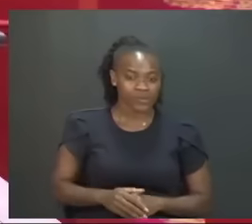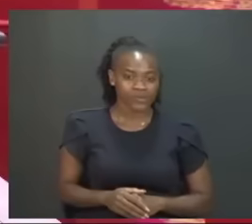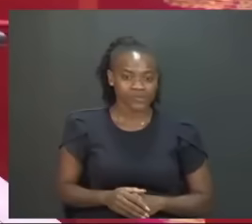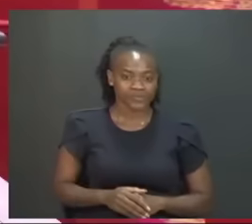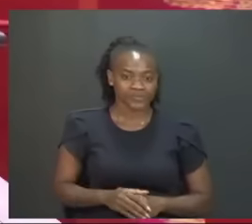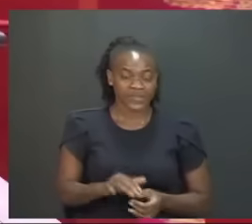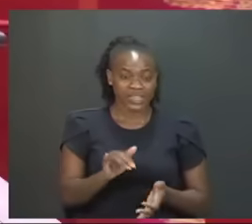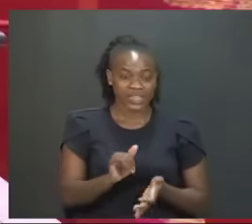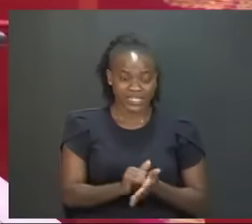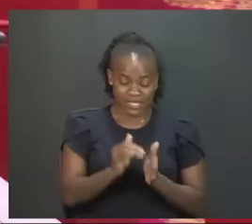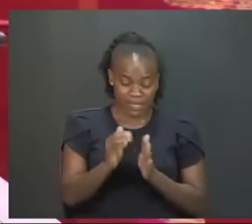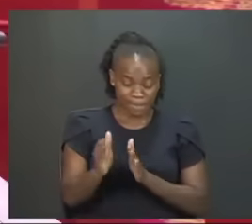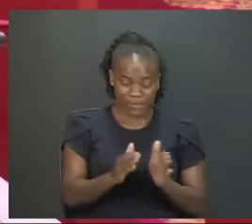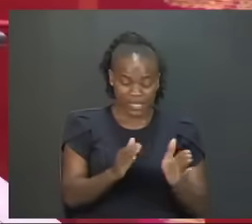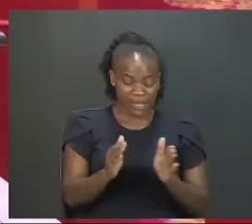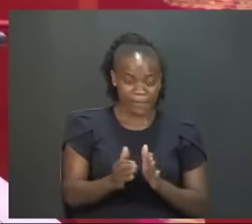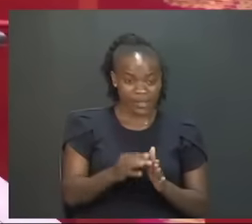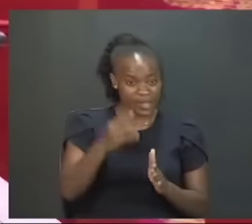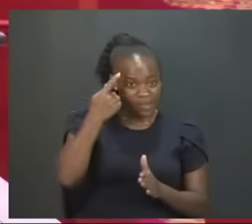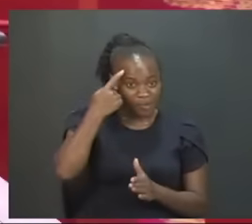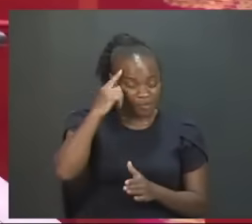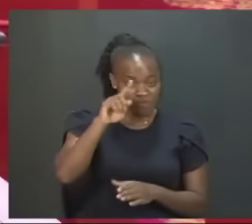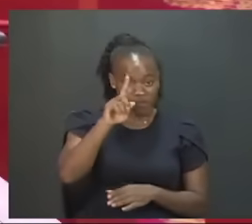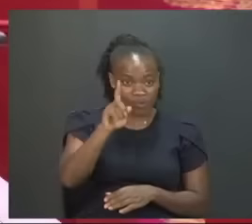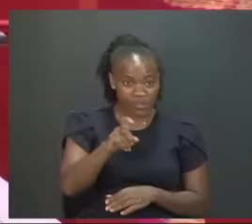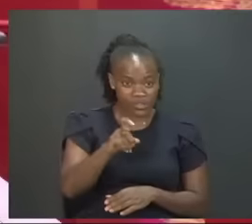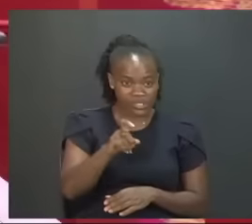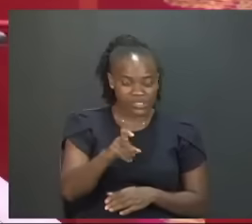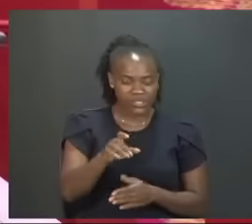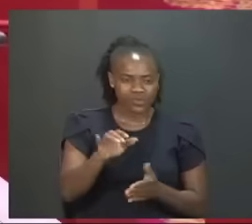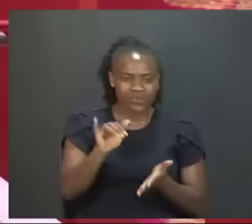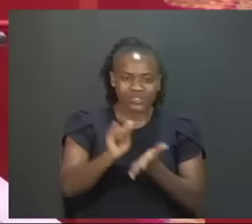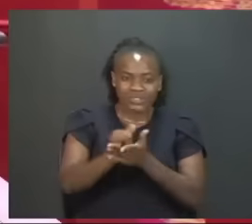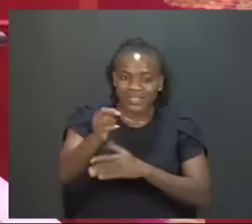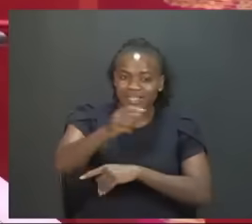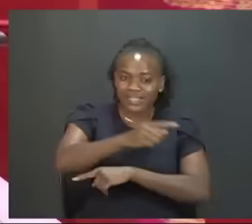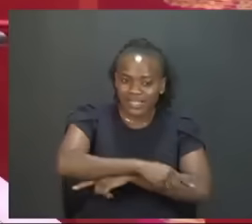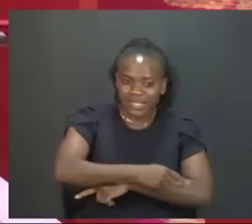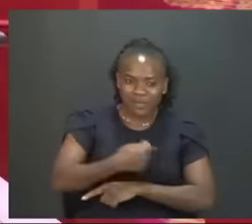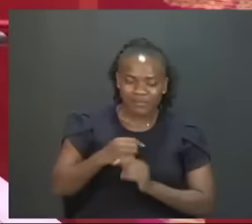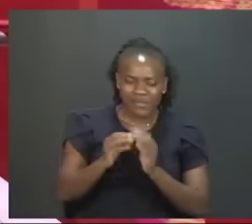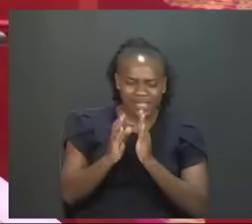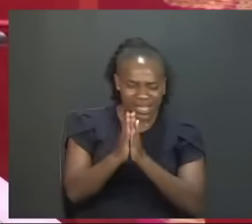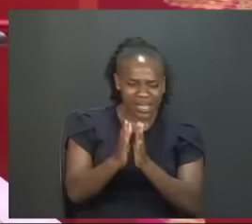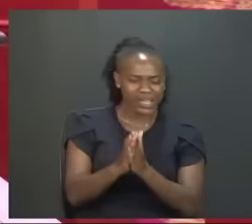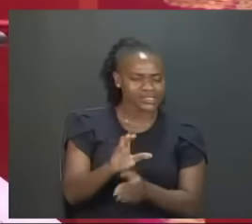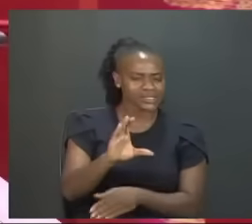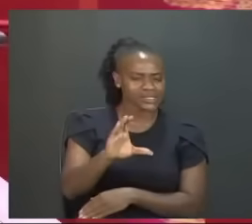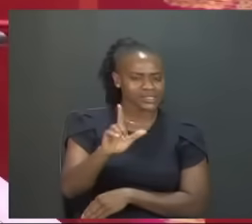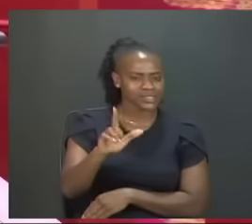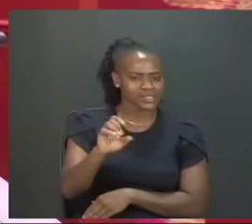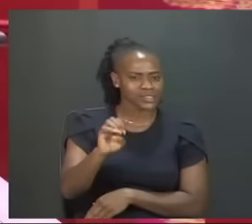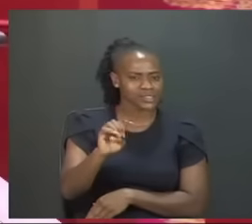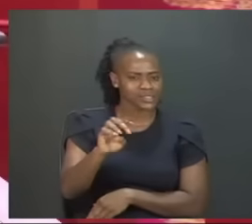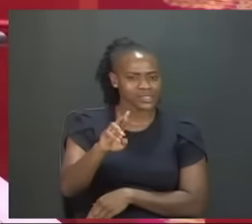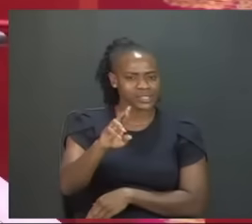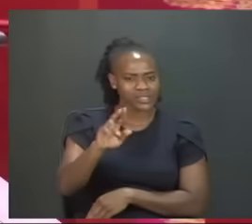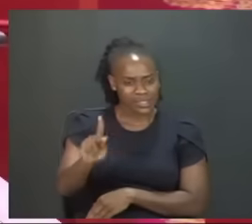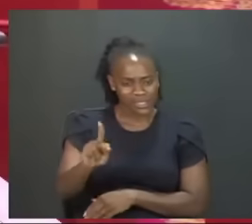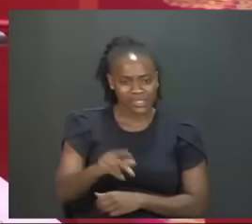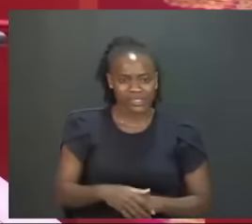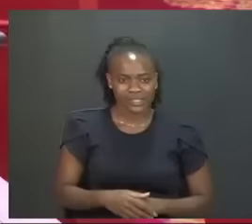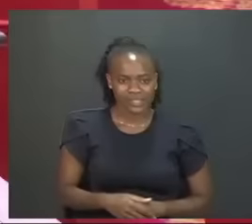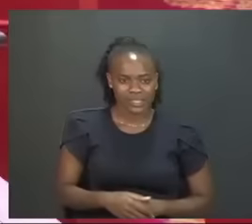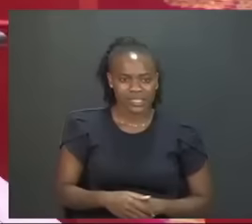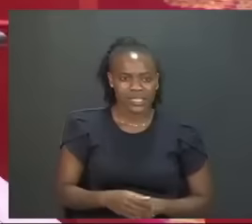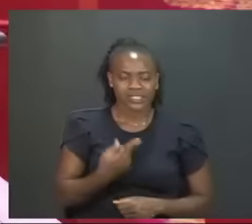that they have been scheduled to answer questions on those given dates? I asked the clerk, and the clerk said, oh, there is